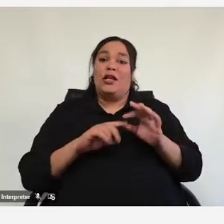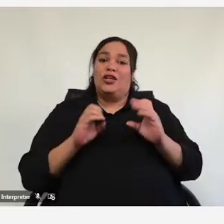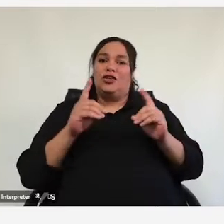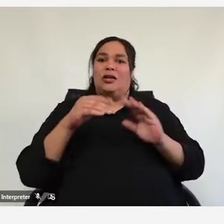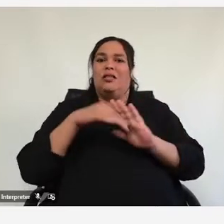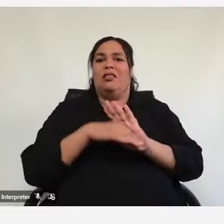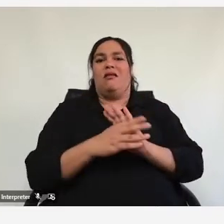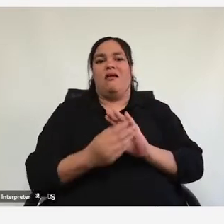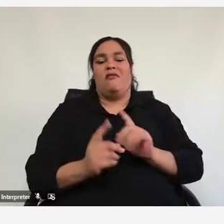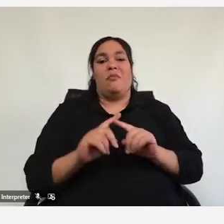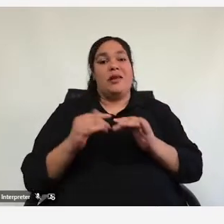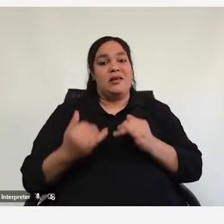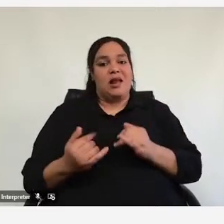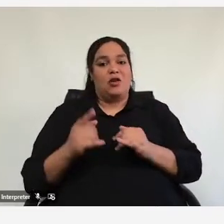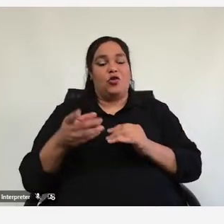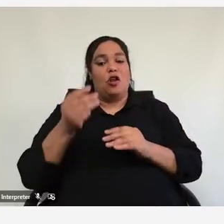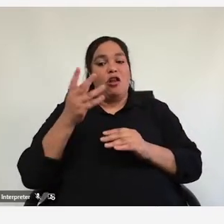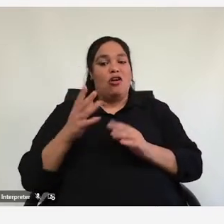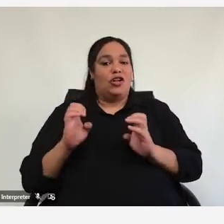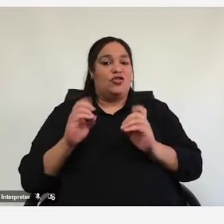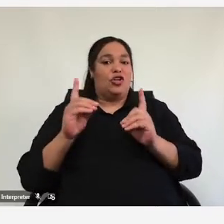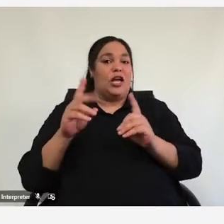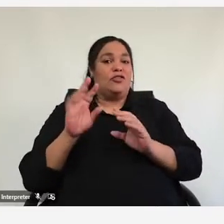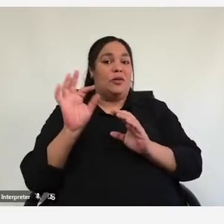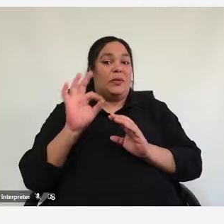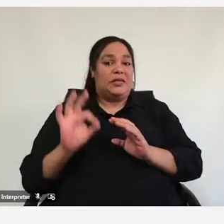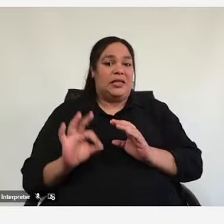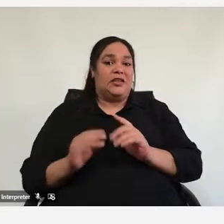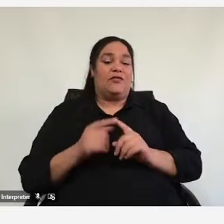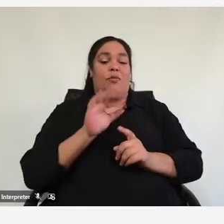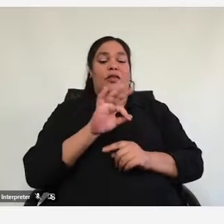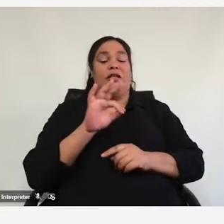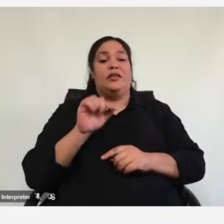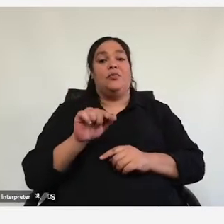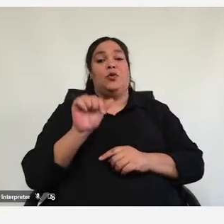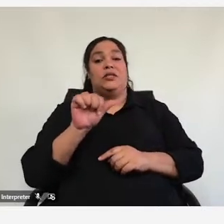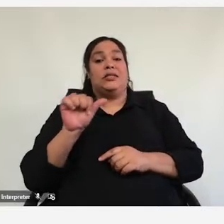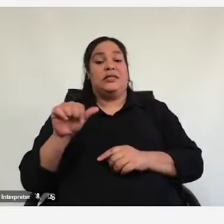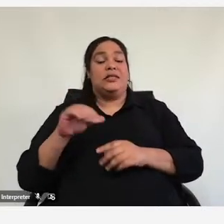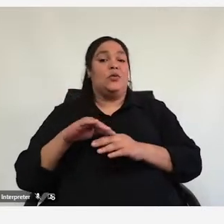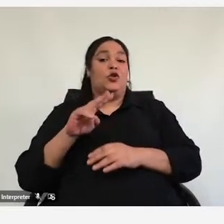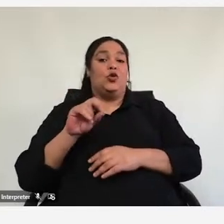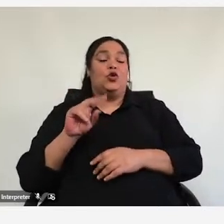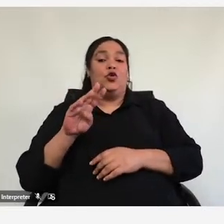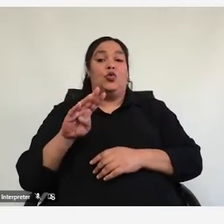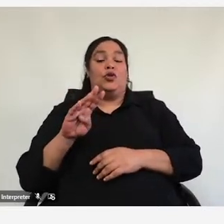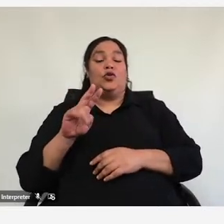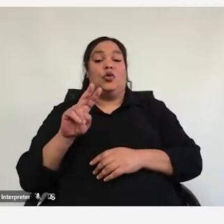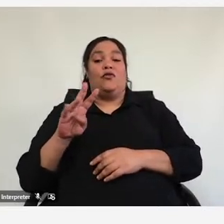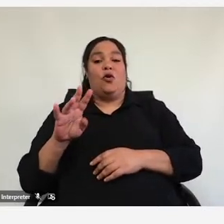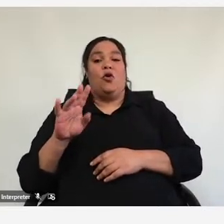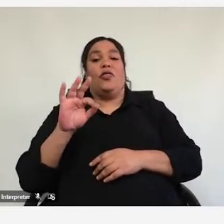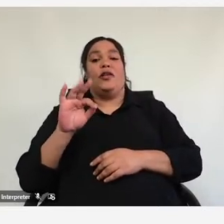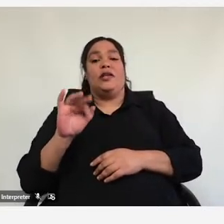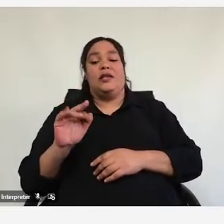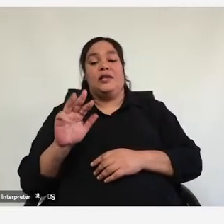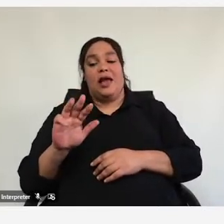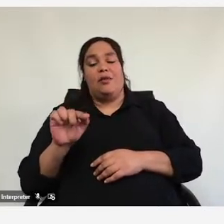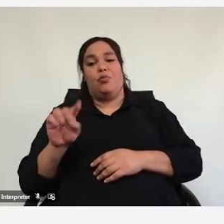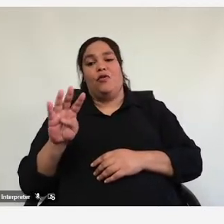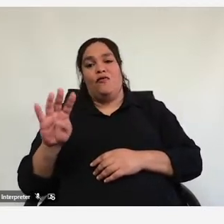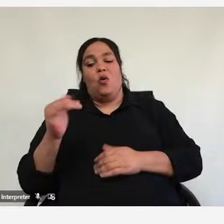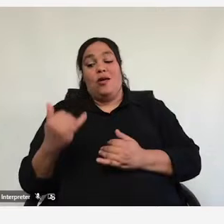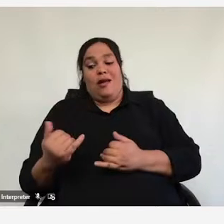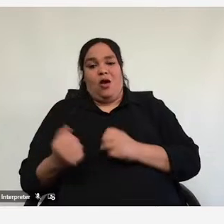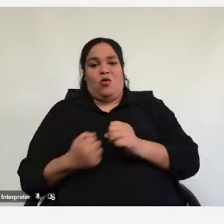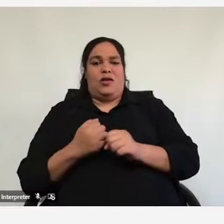declines. Currently, the learner education ratio from 33.66 in 2024 to 39.49 for the current year.